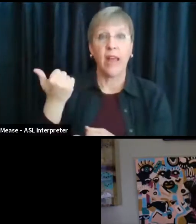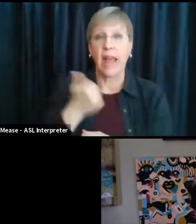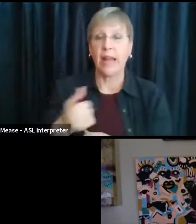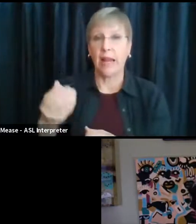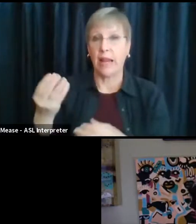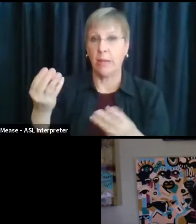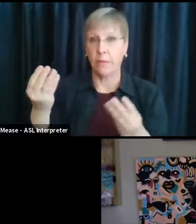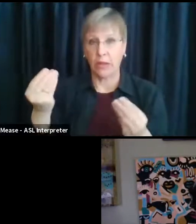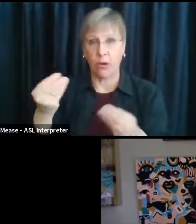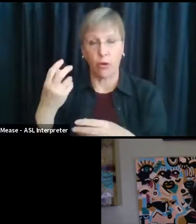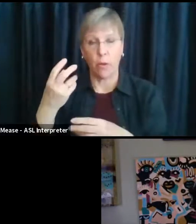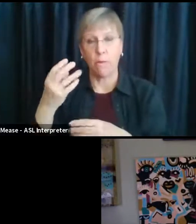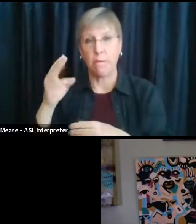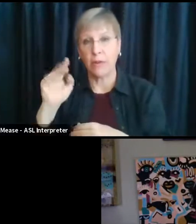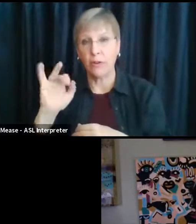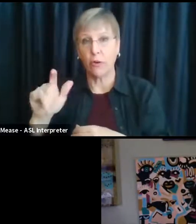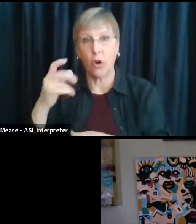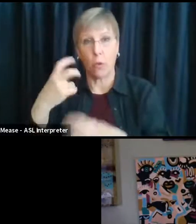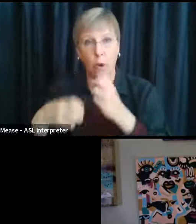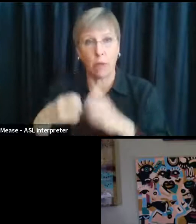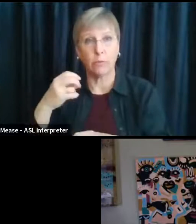to keep our heritage.